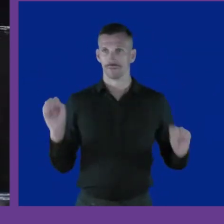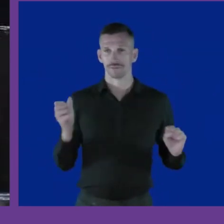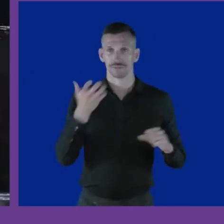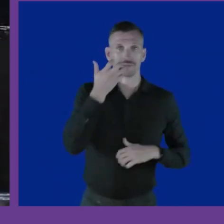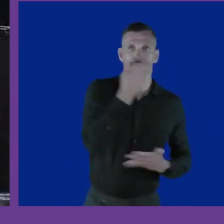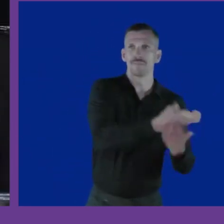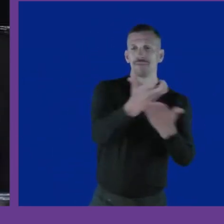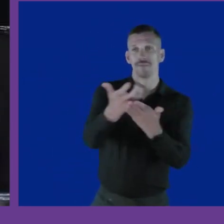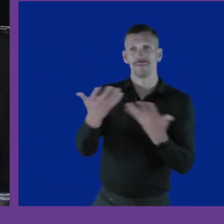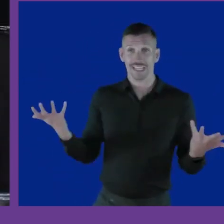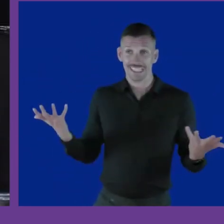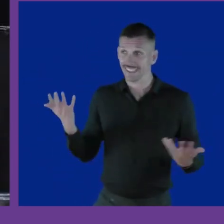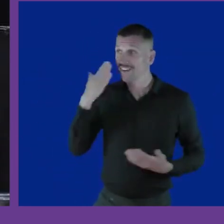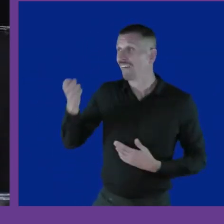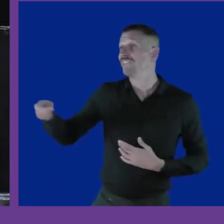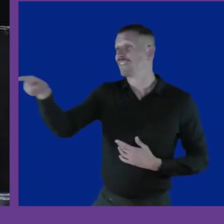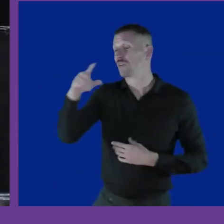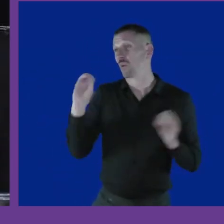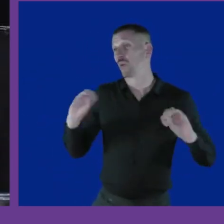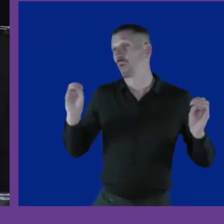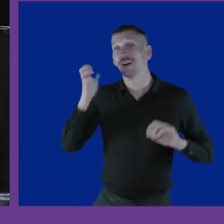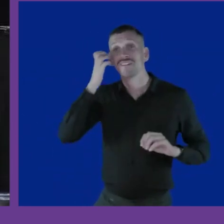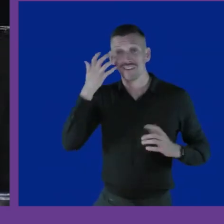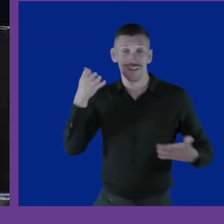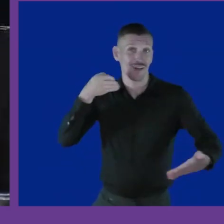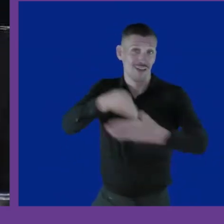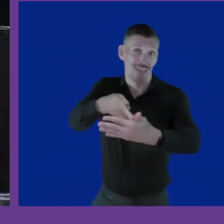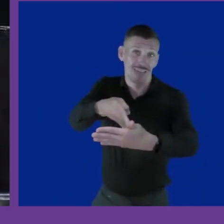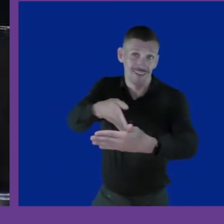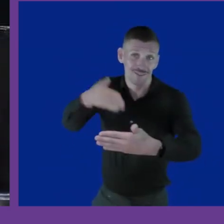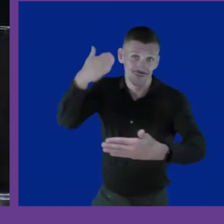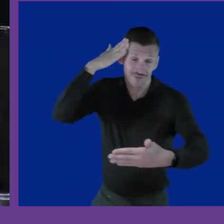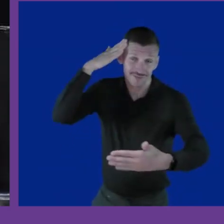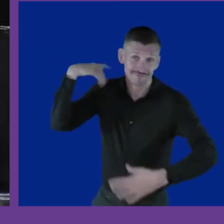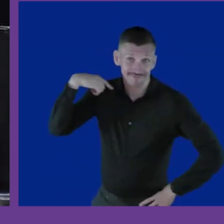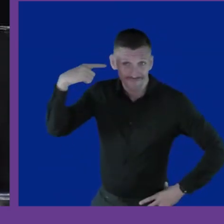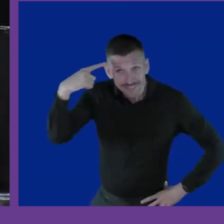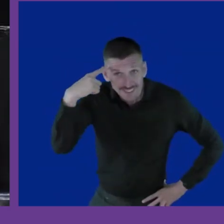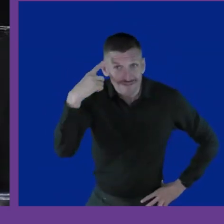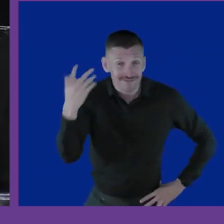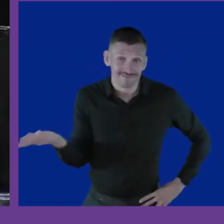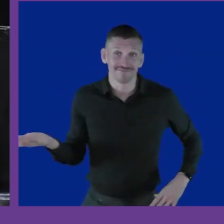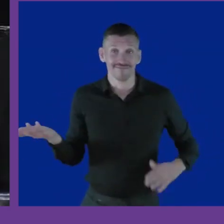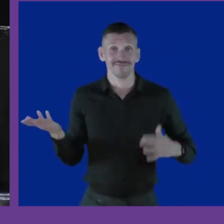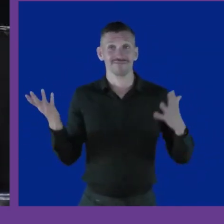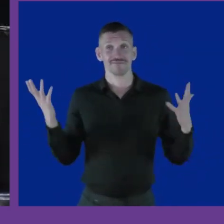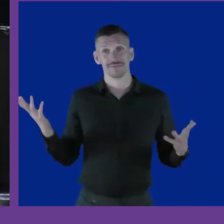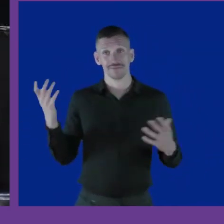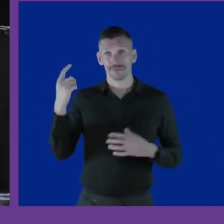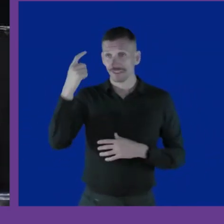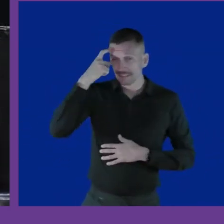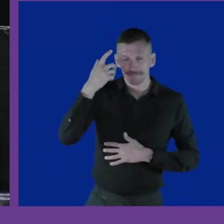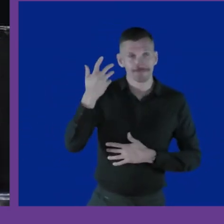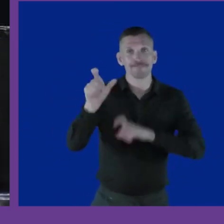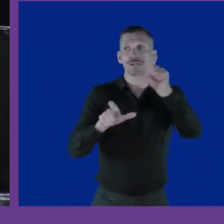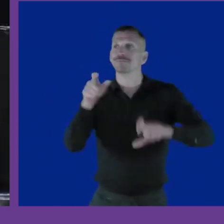And I think we need to keep people in mind. We heard many examples of the digital gap earlier